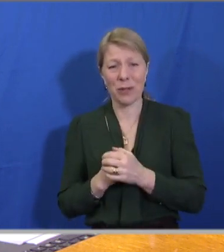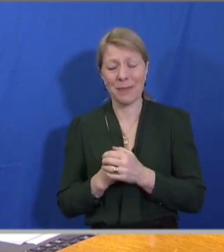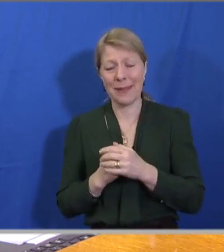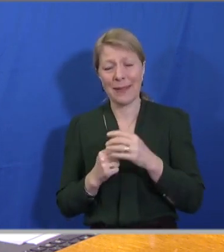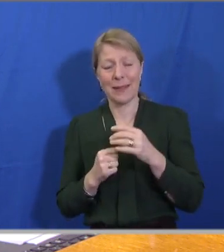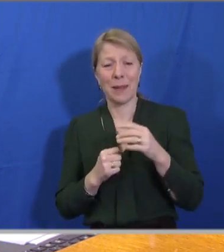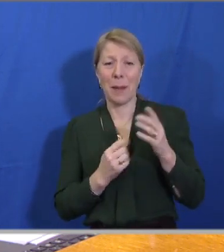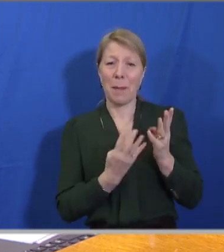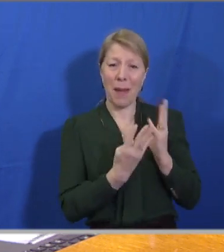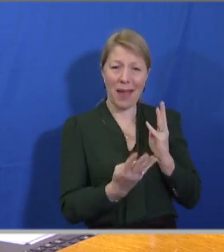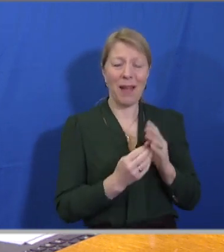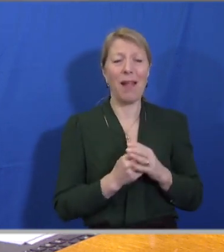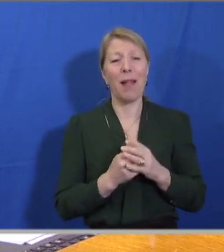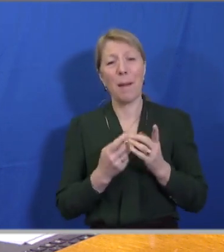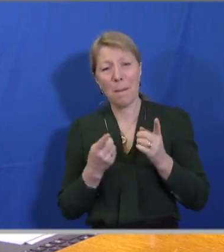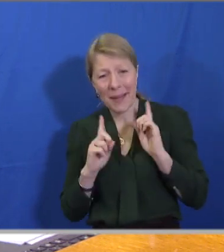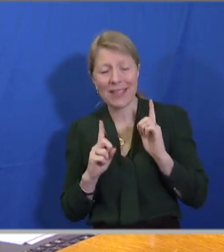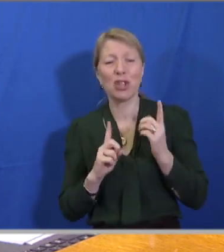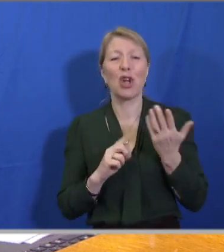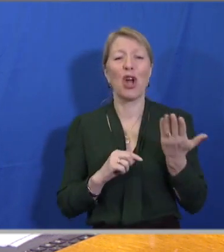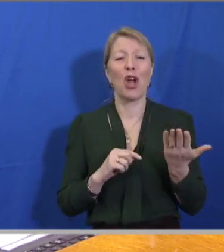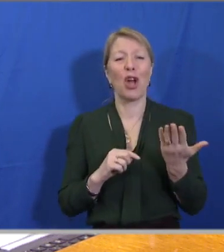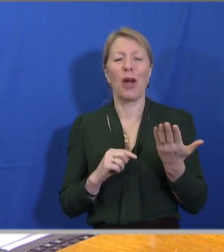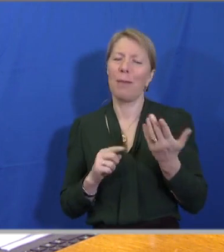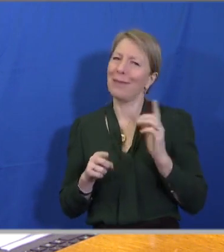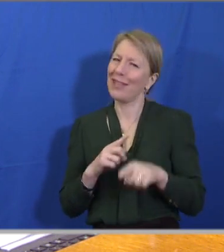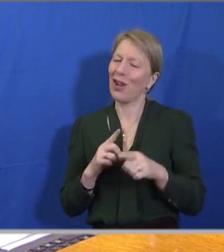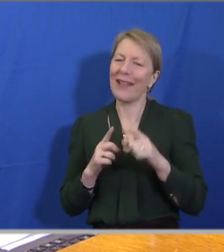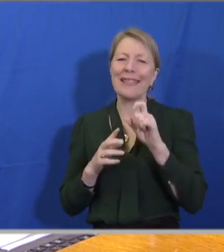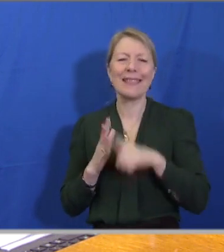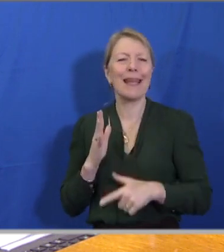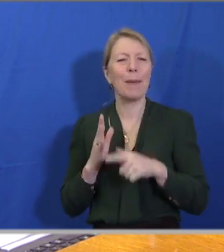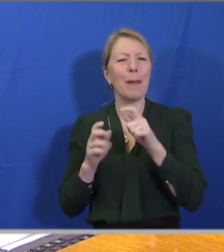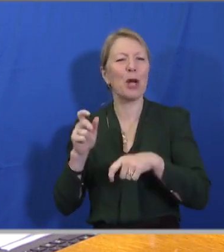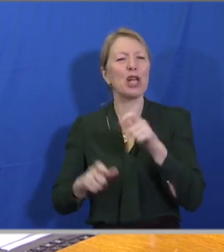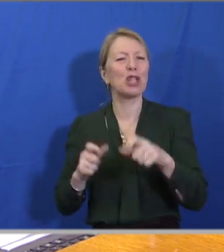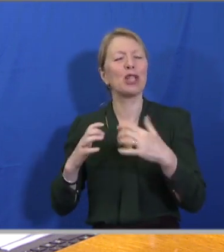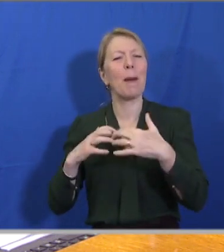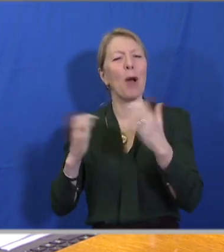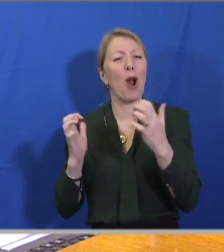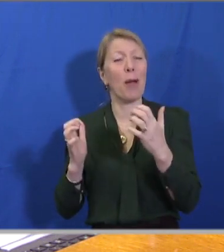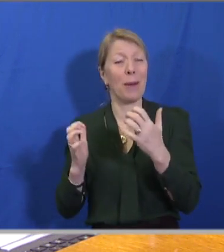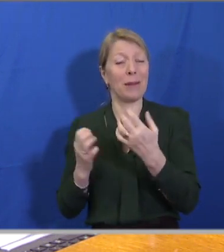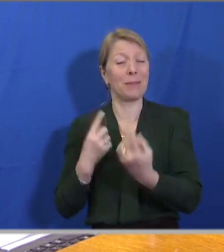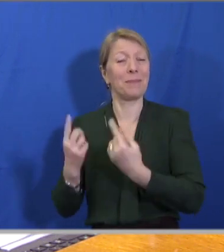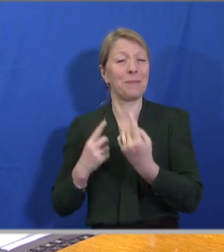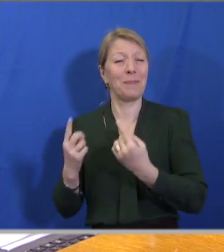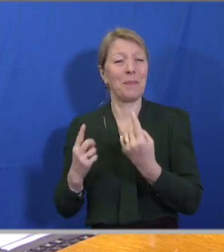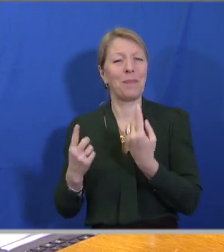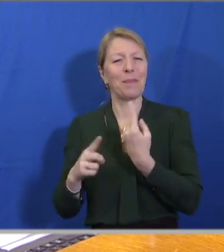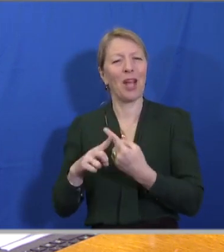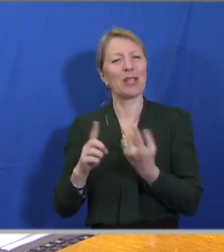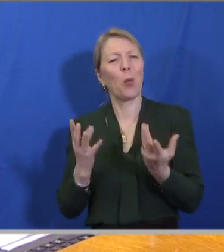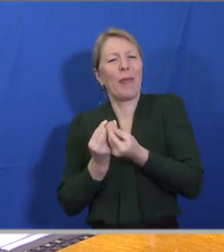and in particular the delegates from the Disabled Persons Parliament and those who are here with them today, their PAs, family members in the